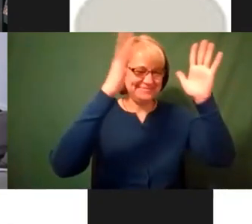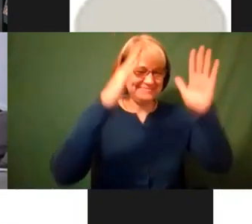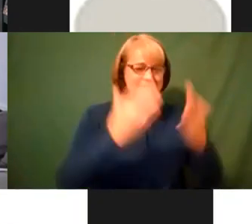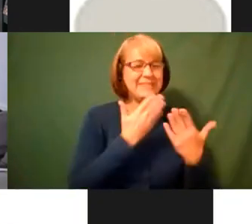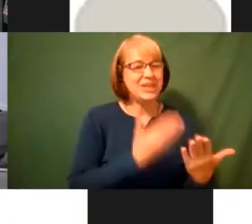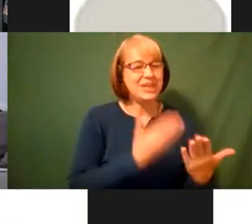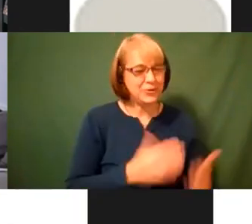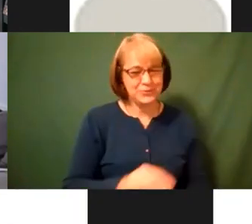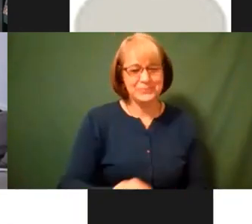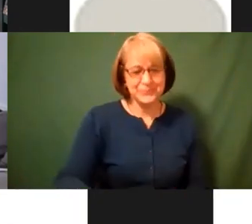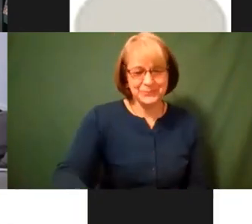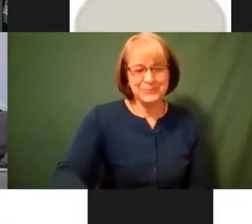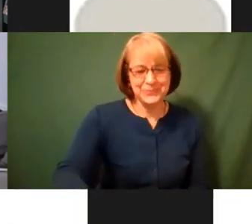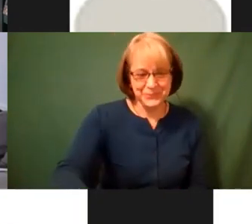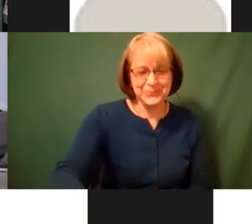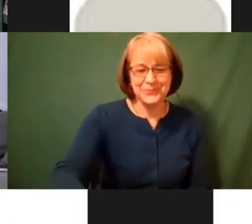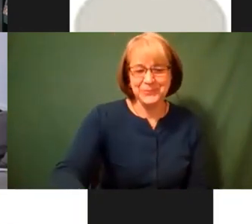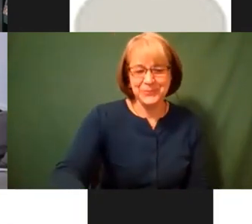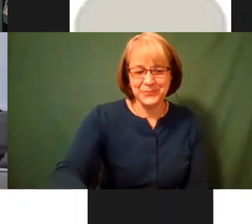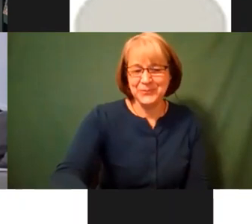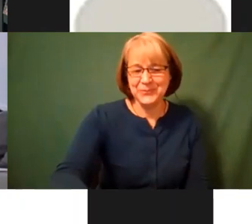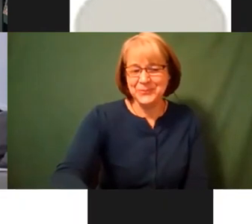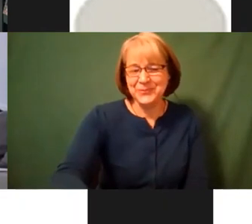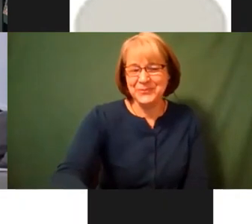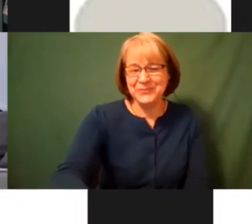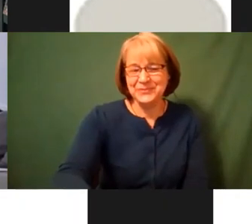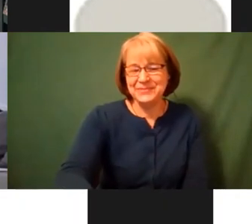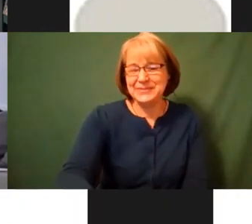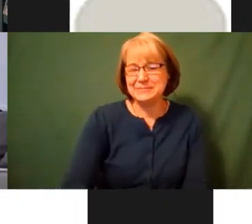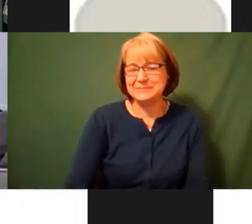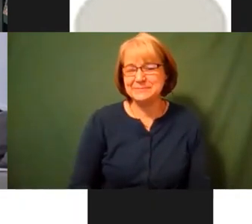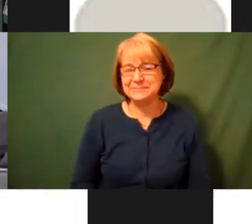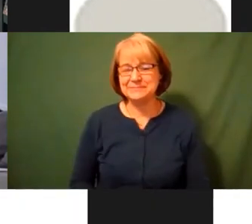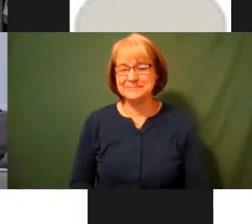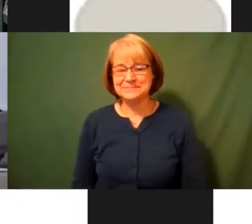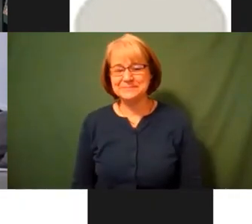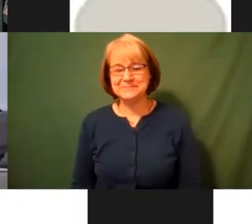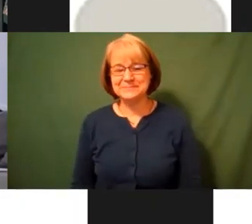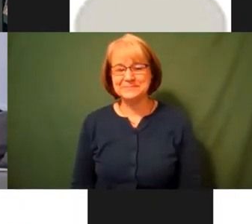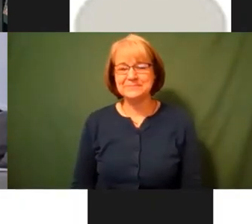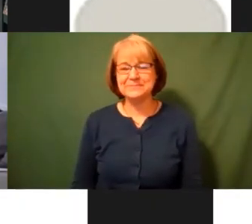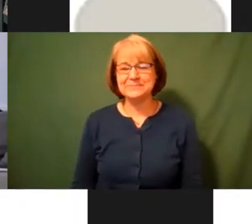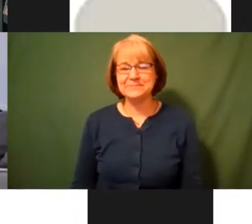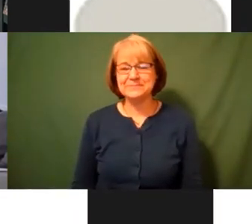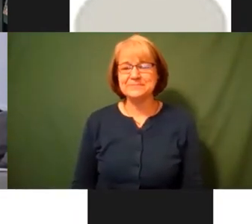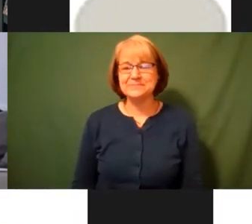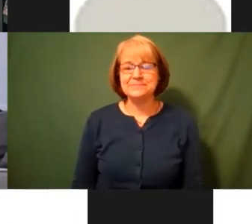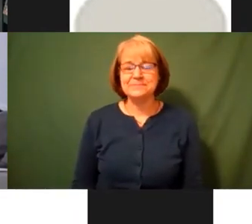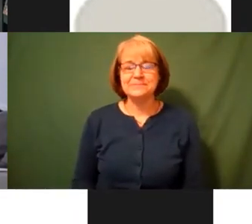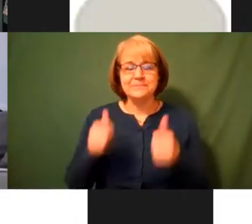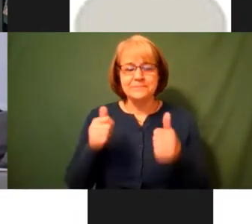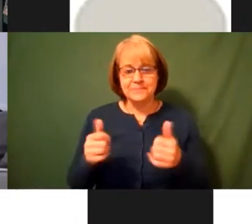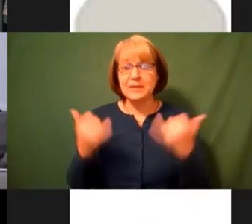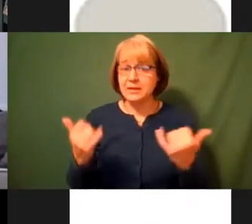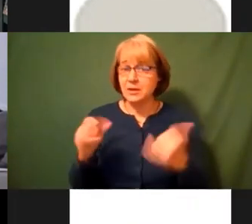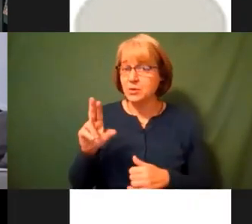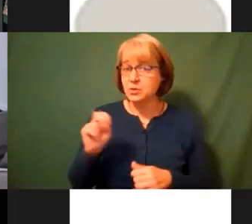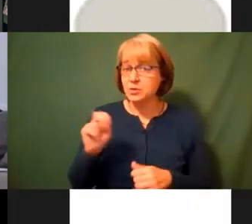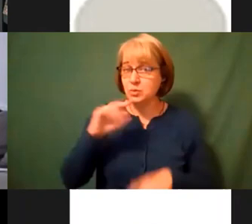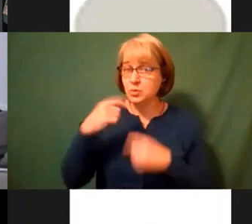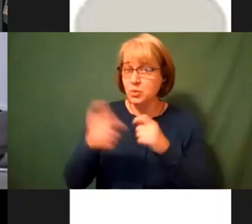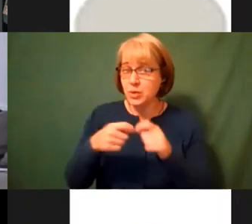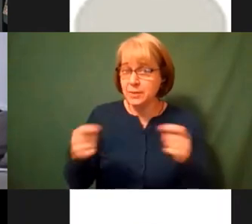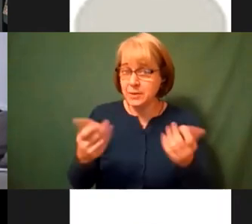That's how we need to be. So it's so important. Thank you. Oof. All right. I guess we should wrap, and maybe